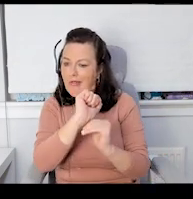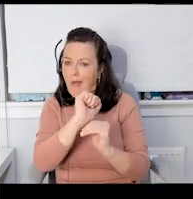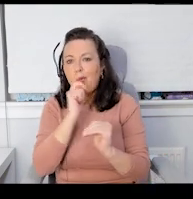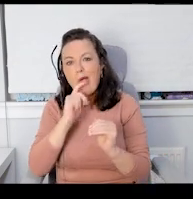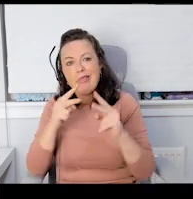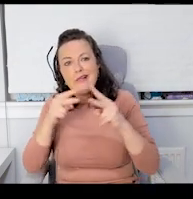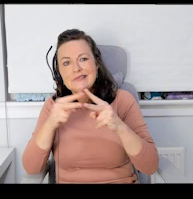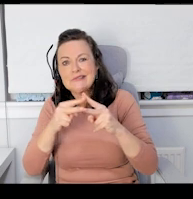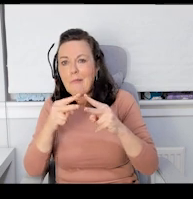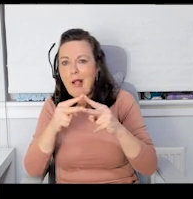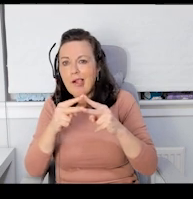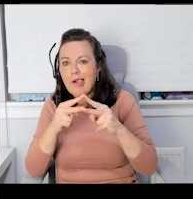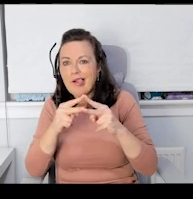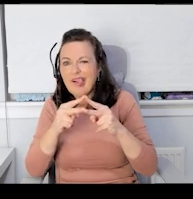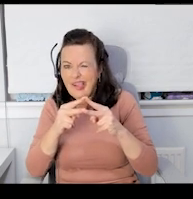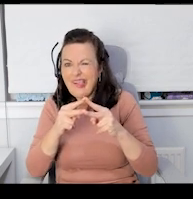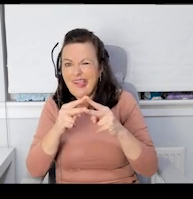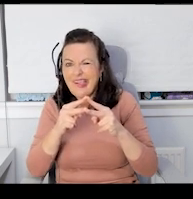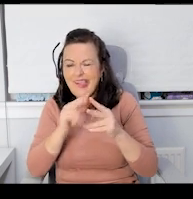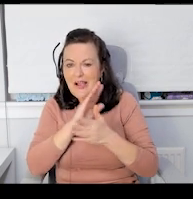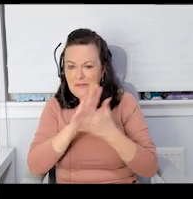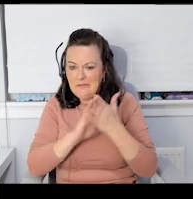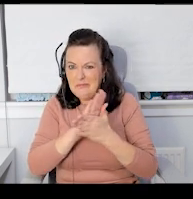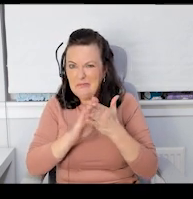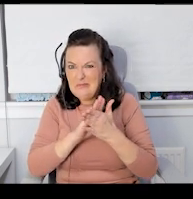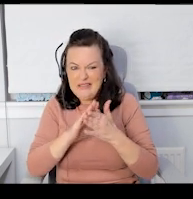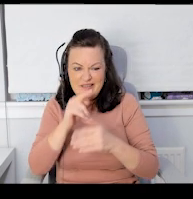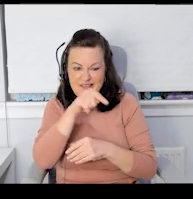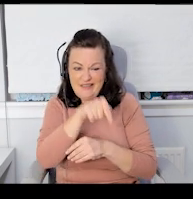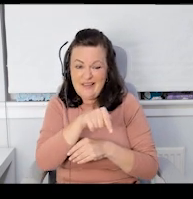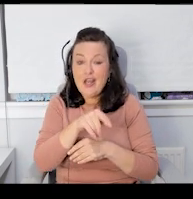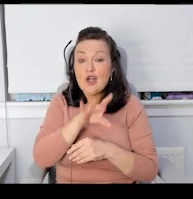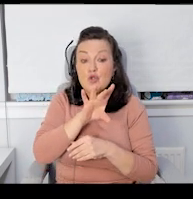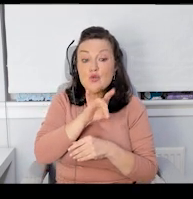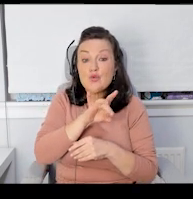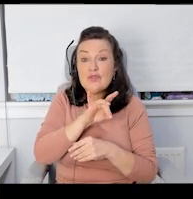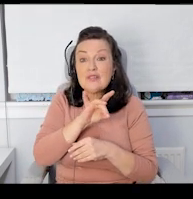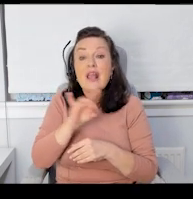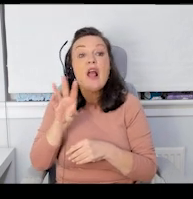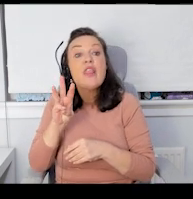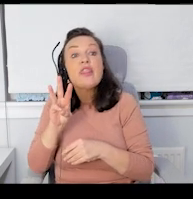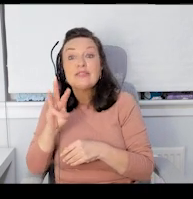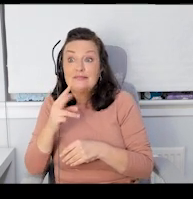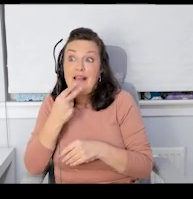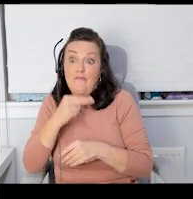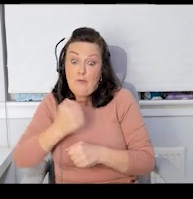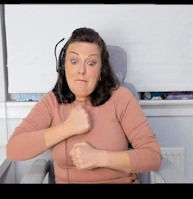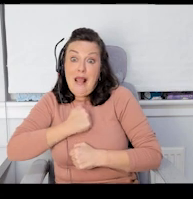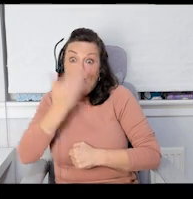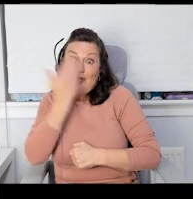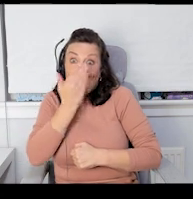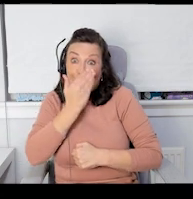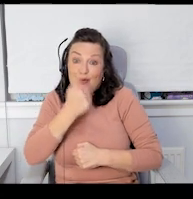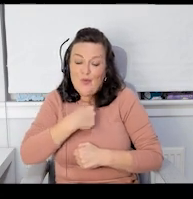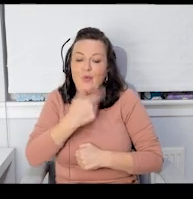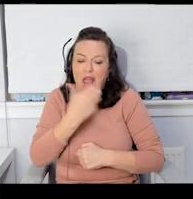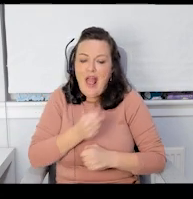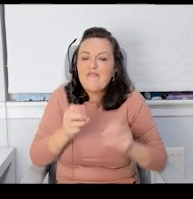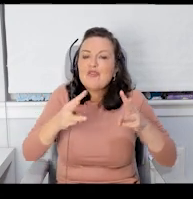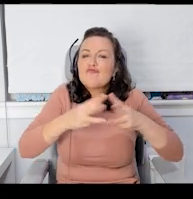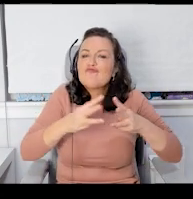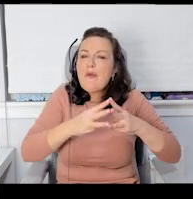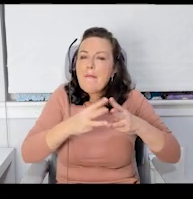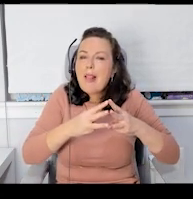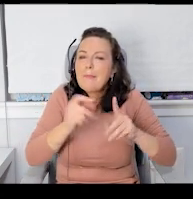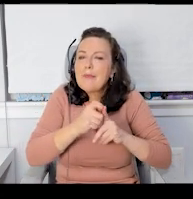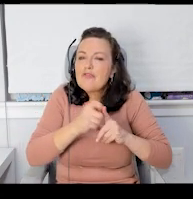double period. So essentially creating a triple period on a Tuesday, triple period on a Thursday afternoon. So that's certainly the nuts and bolts I can see